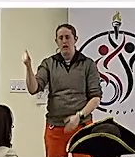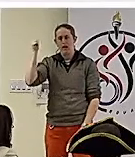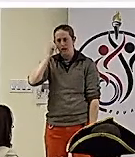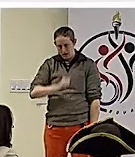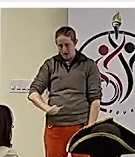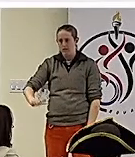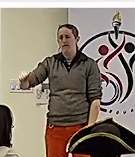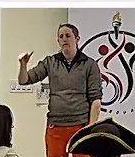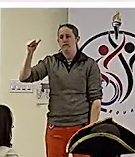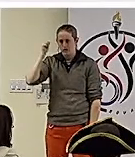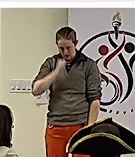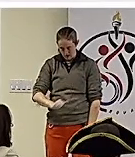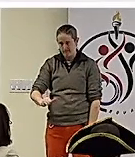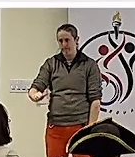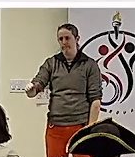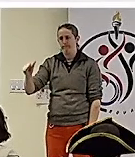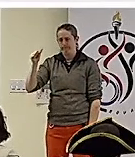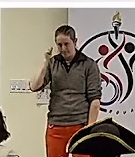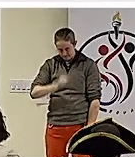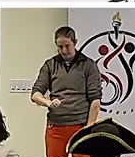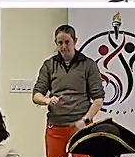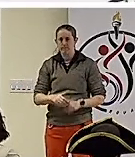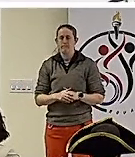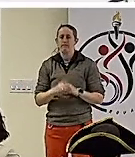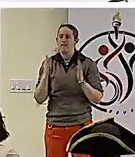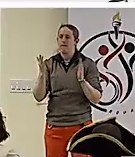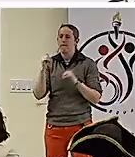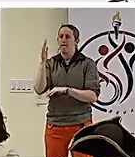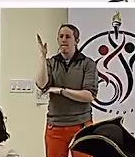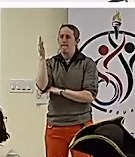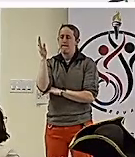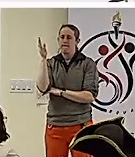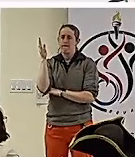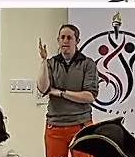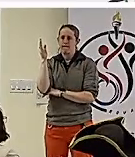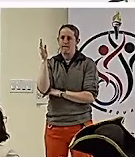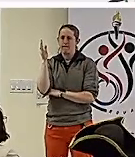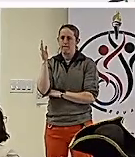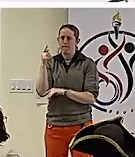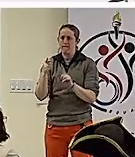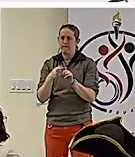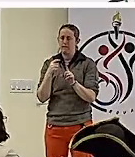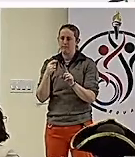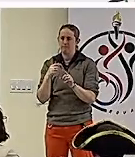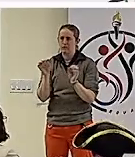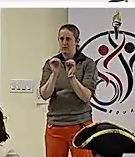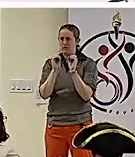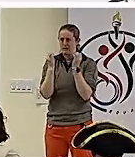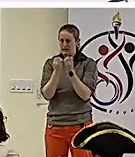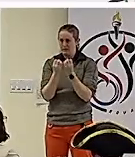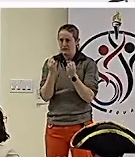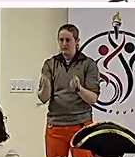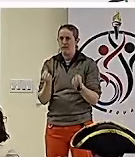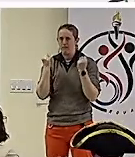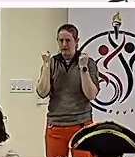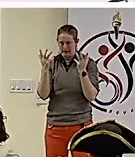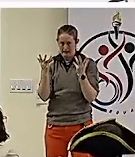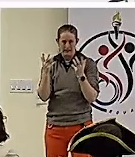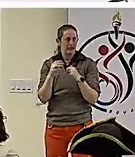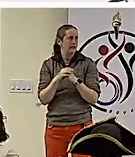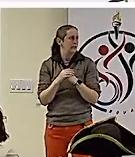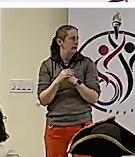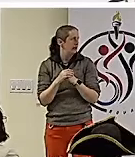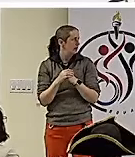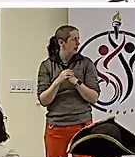day. This next presentation is from one of the many organizations in March that